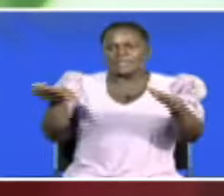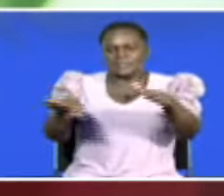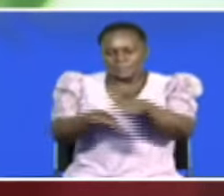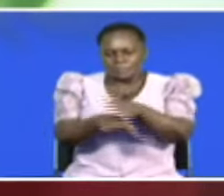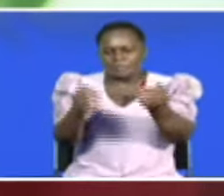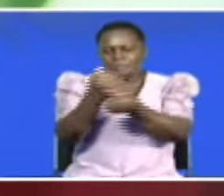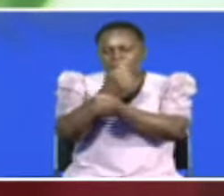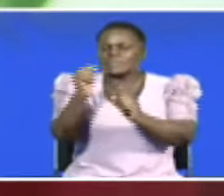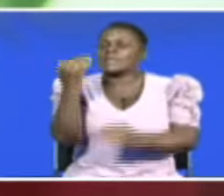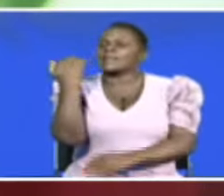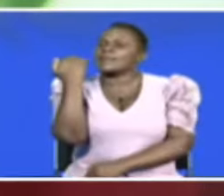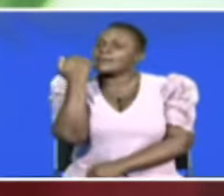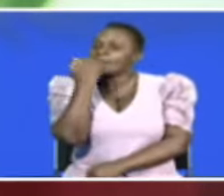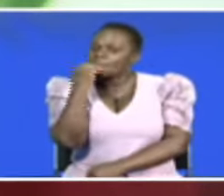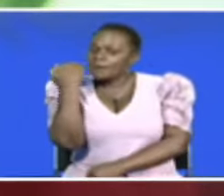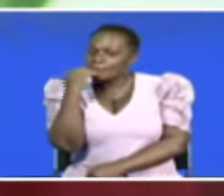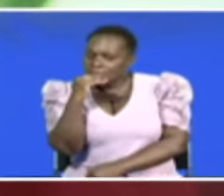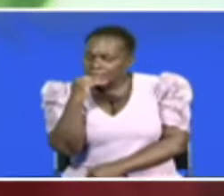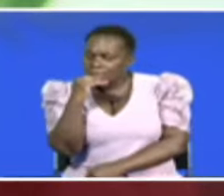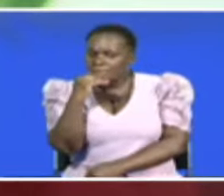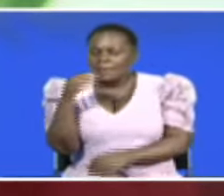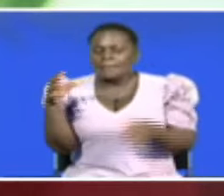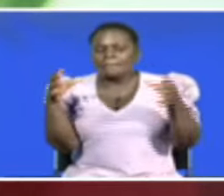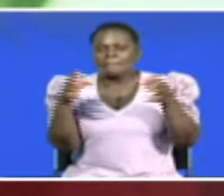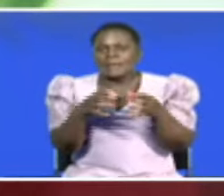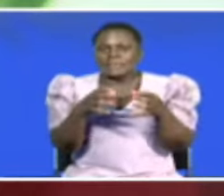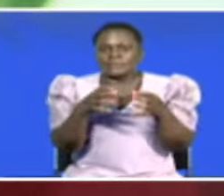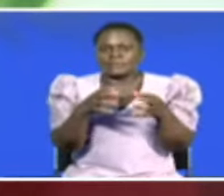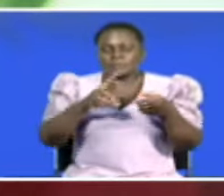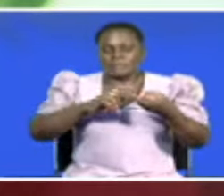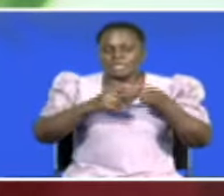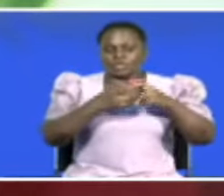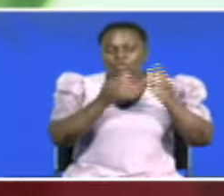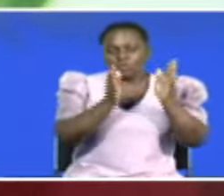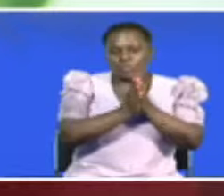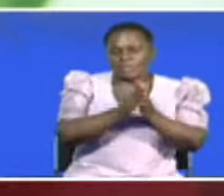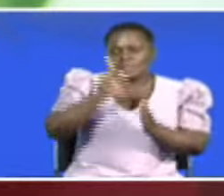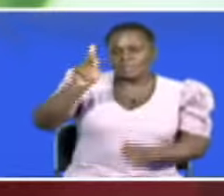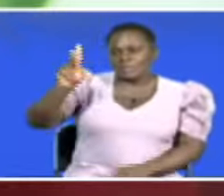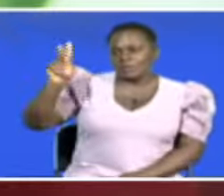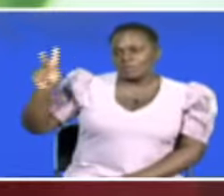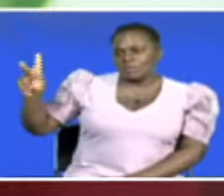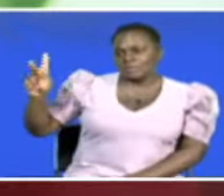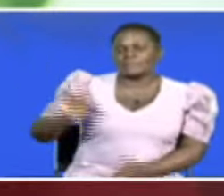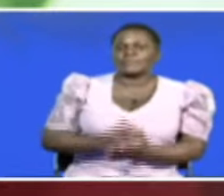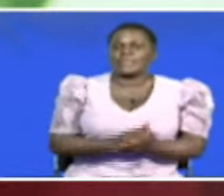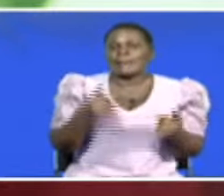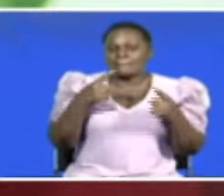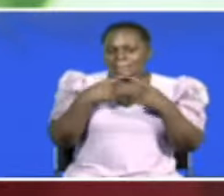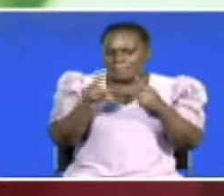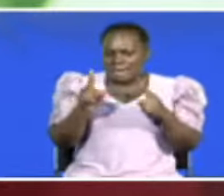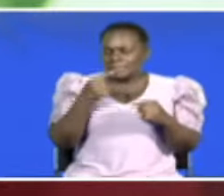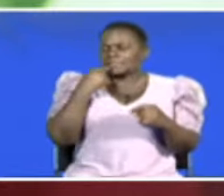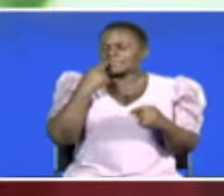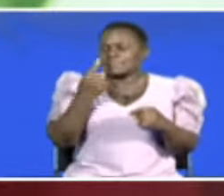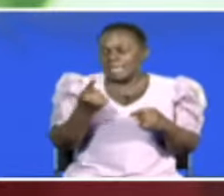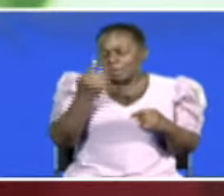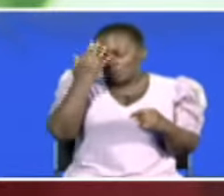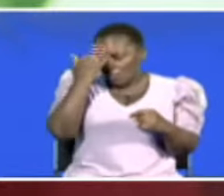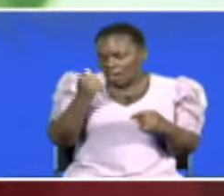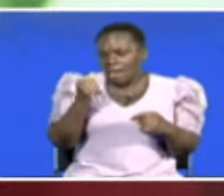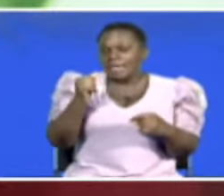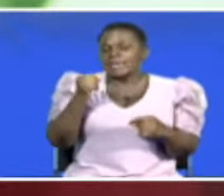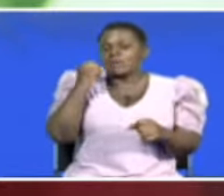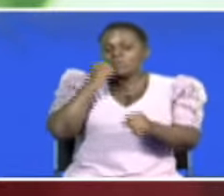Deputy President Rigathi Gachagua and party's current relationship with Kenya Kwanza Coalition, although hinting at why ODM